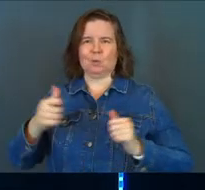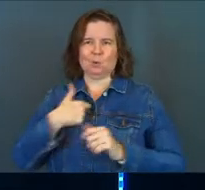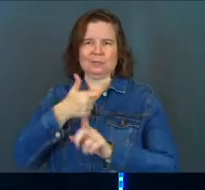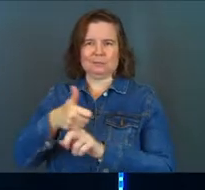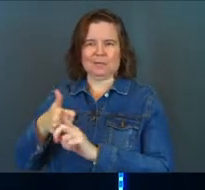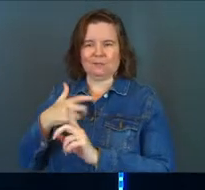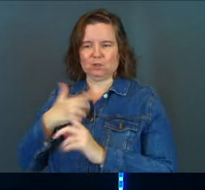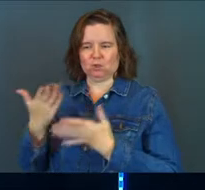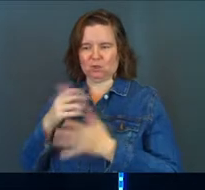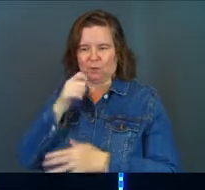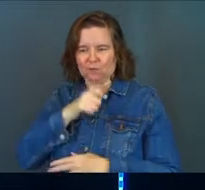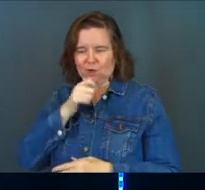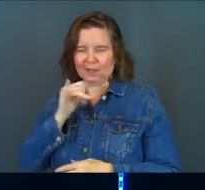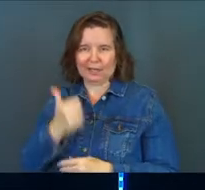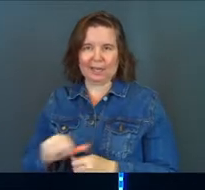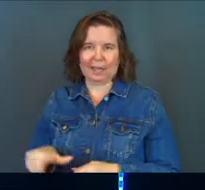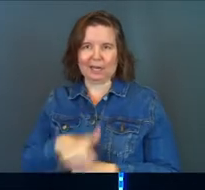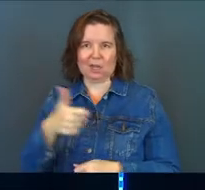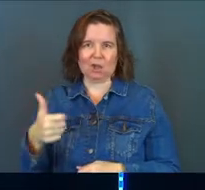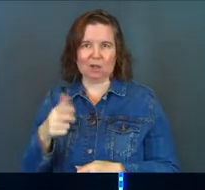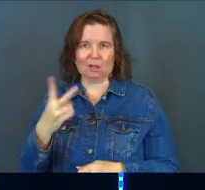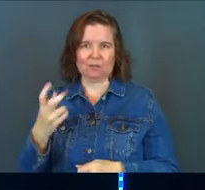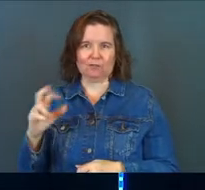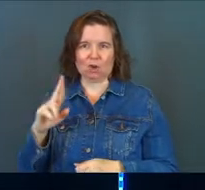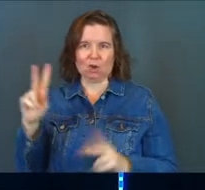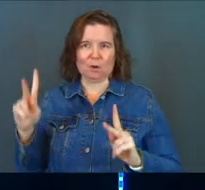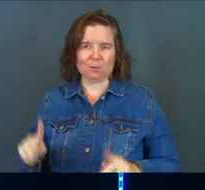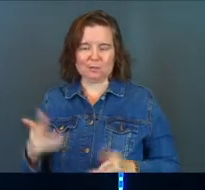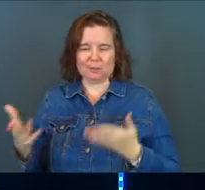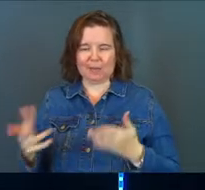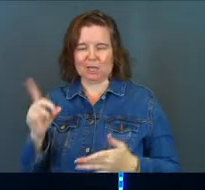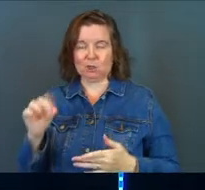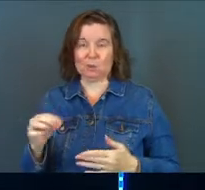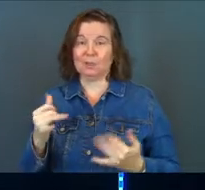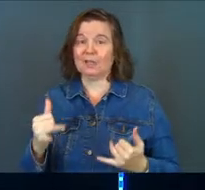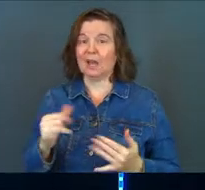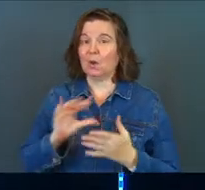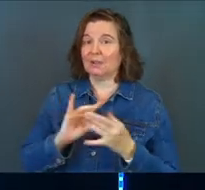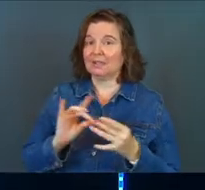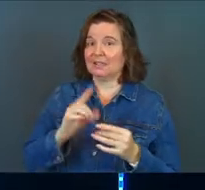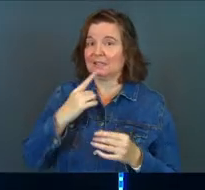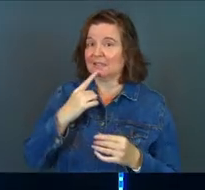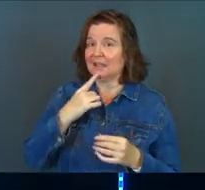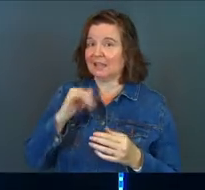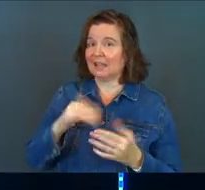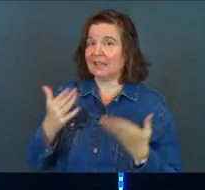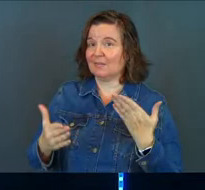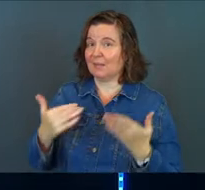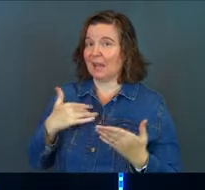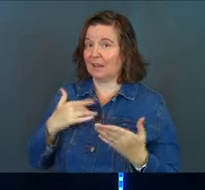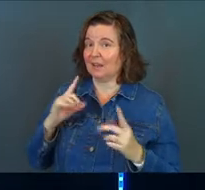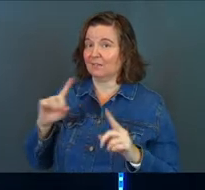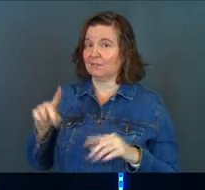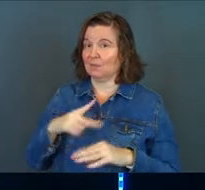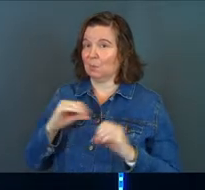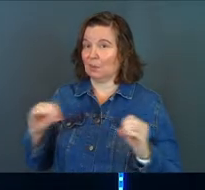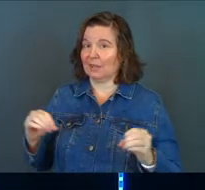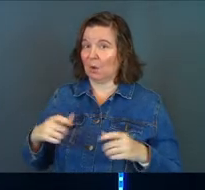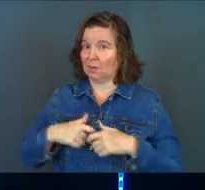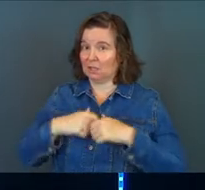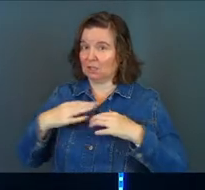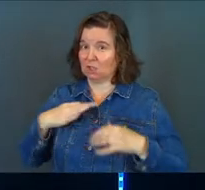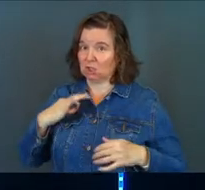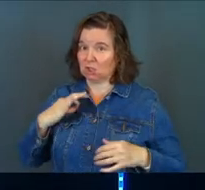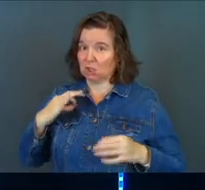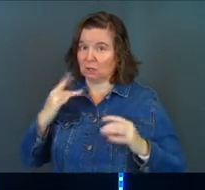himself to the servant girls like any other vulgar person might do." Now in the text there, it indicates he might have gone without his